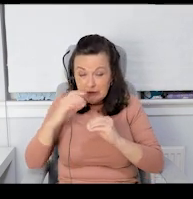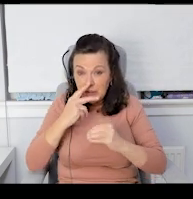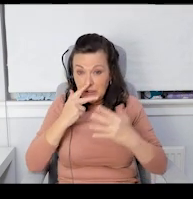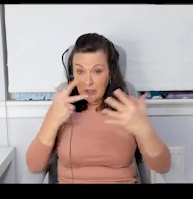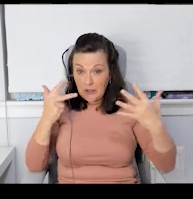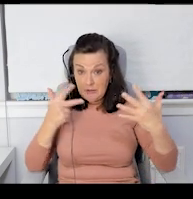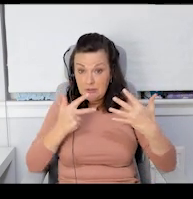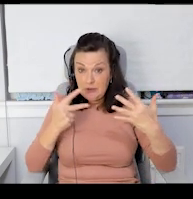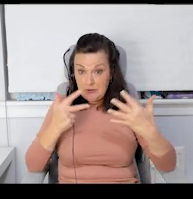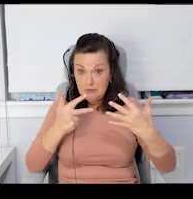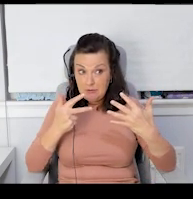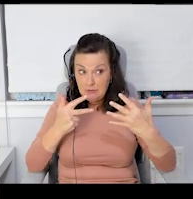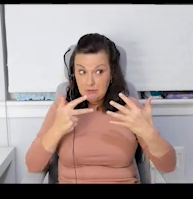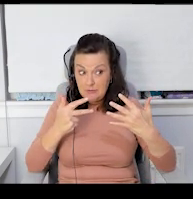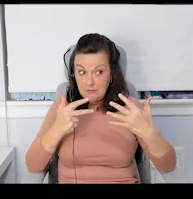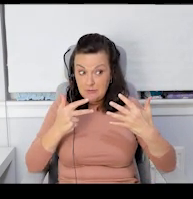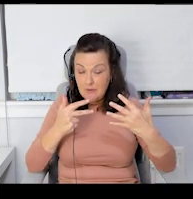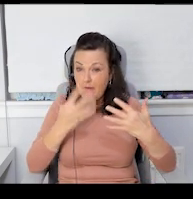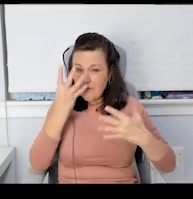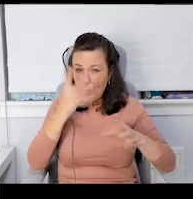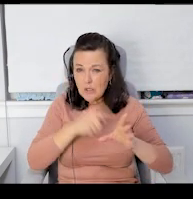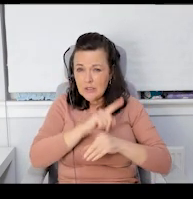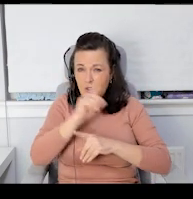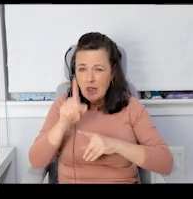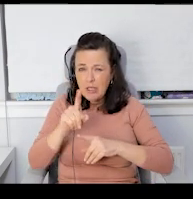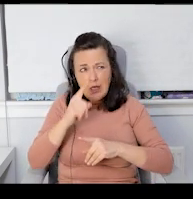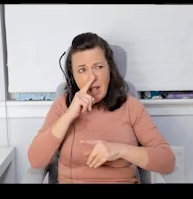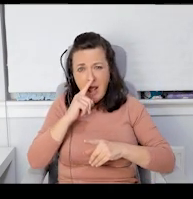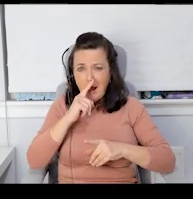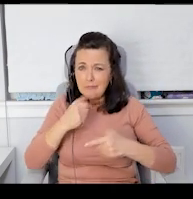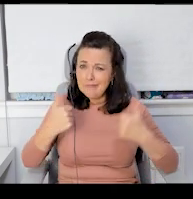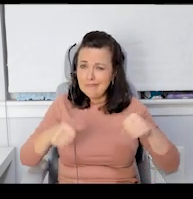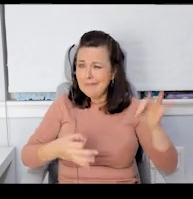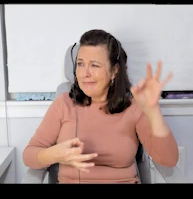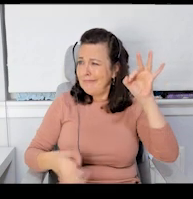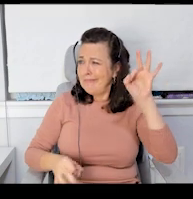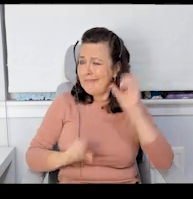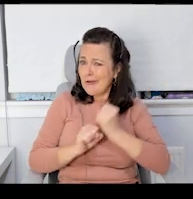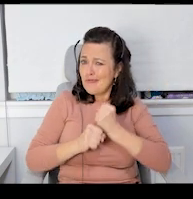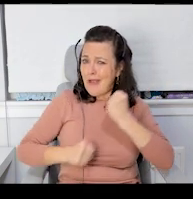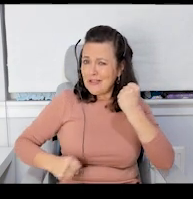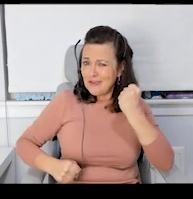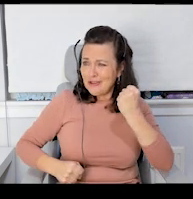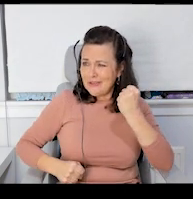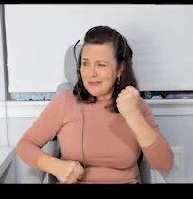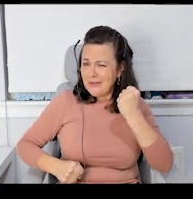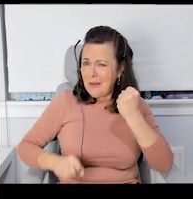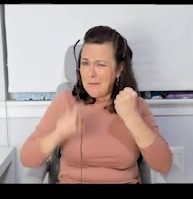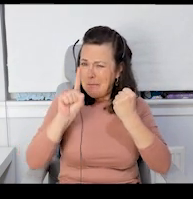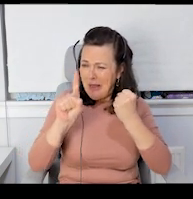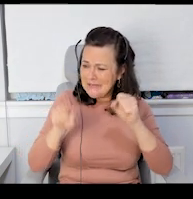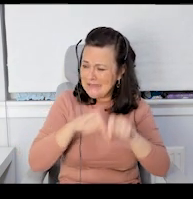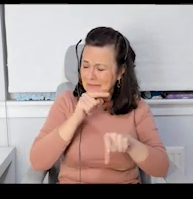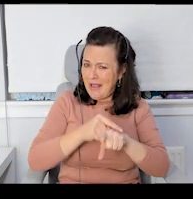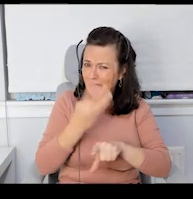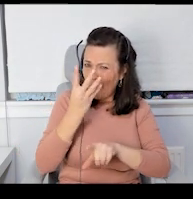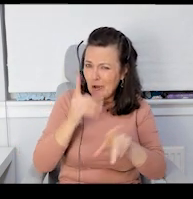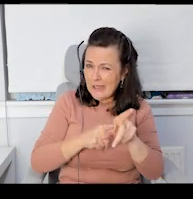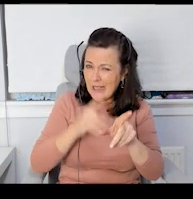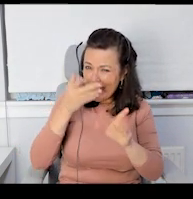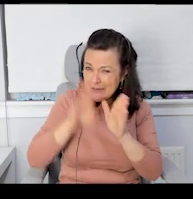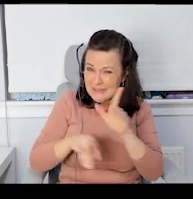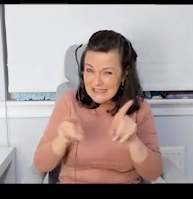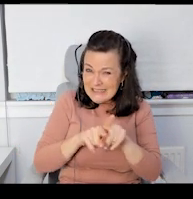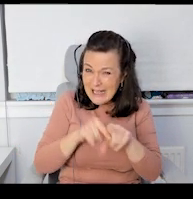experience. Compared to a traditional university student, you know, they've maybe had an internship somewhere. But that honestly doesn't compare. And of course, at the end